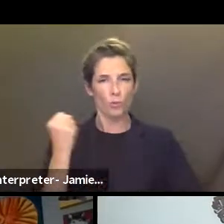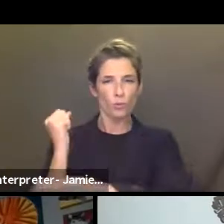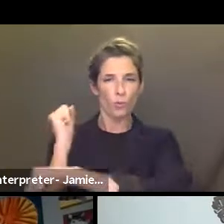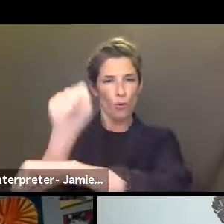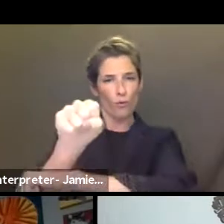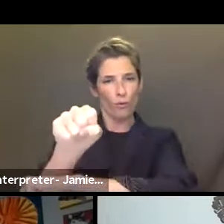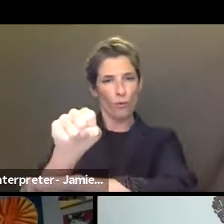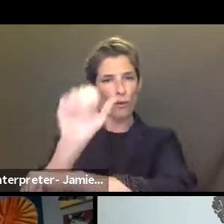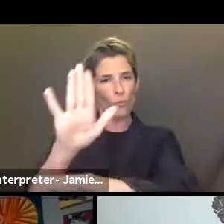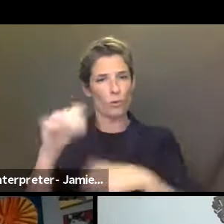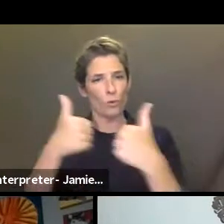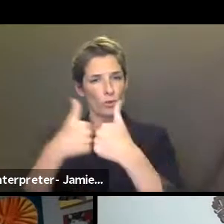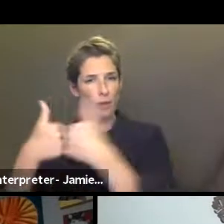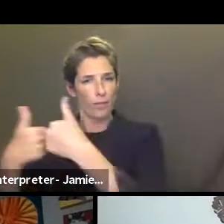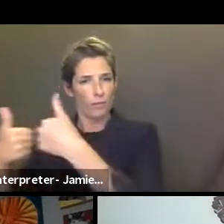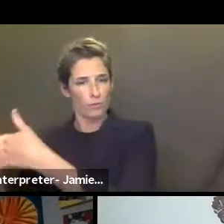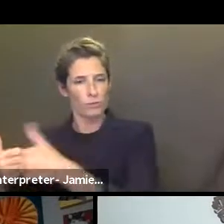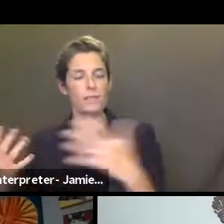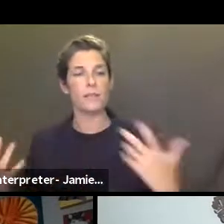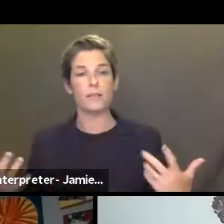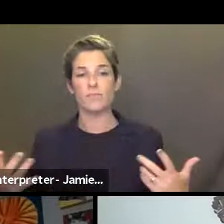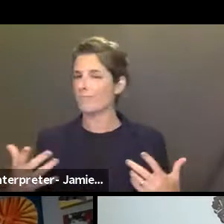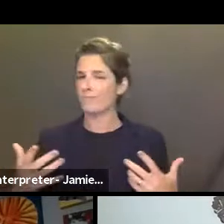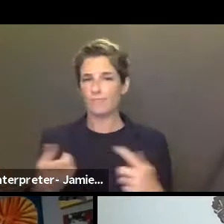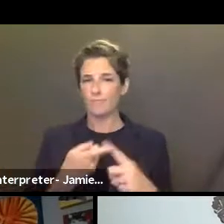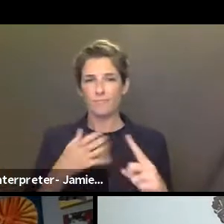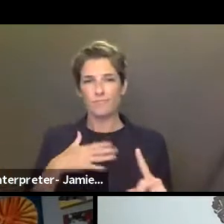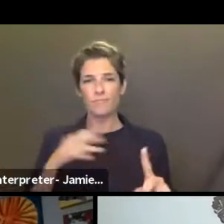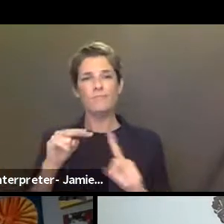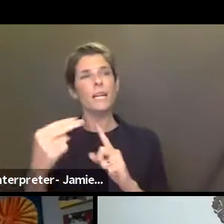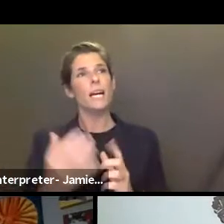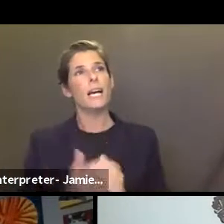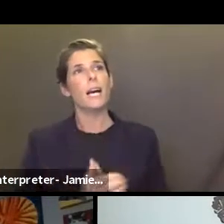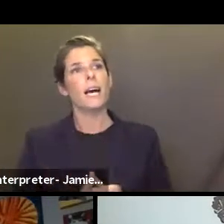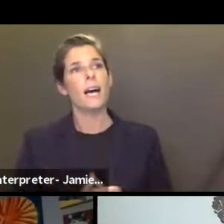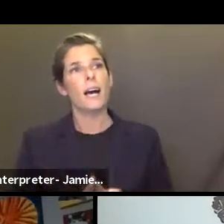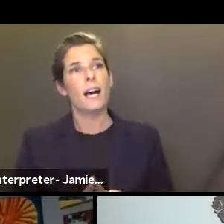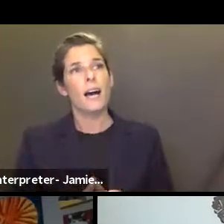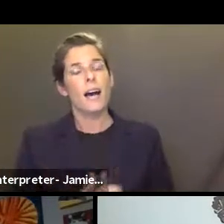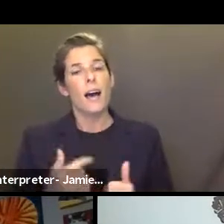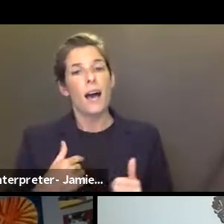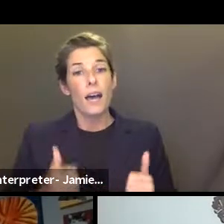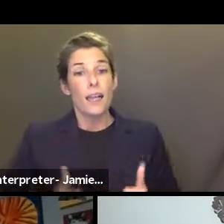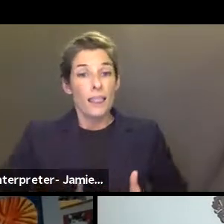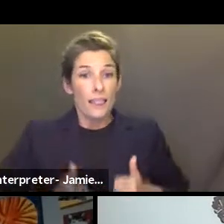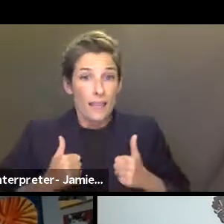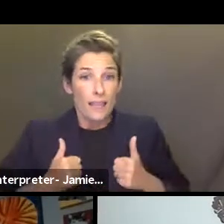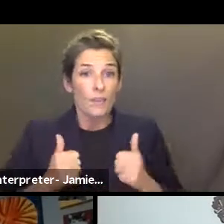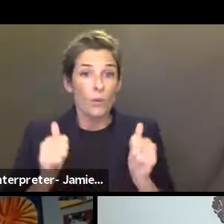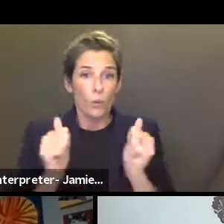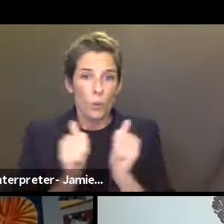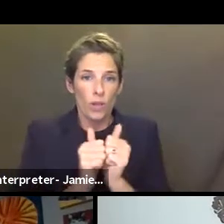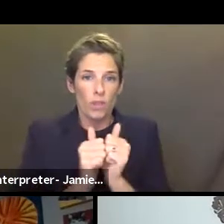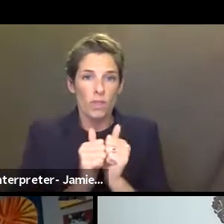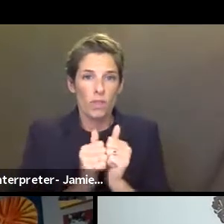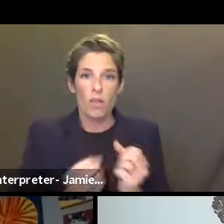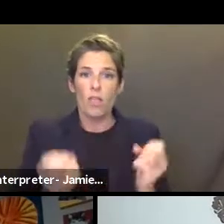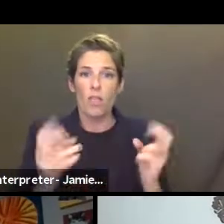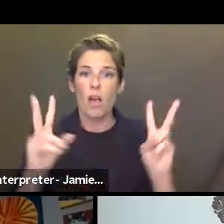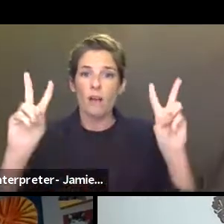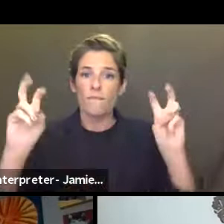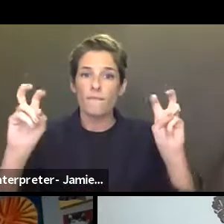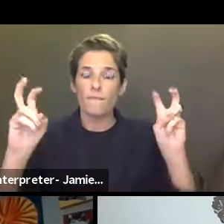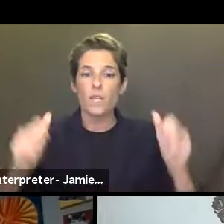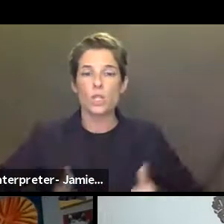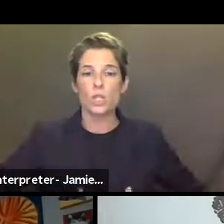were presented to you. But from my perspective, I live with a great deal of survivor's guilt, because